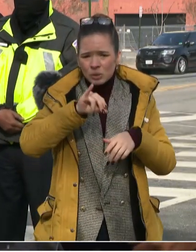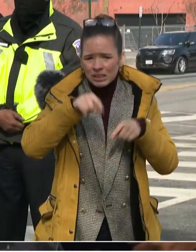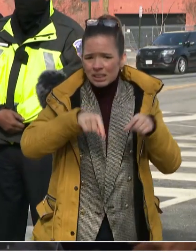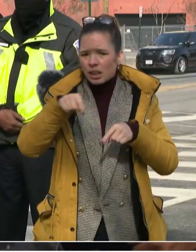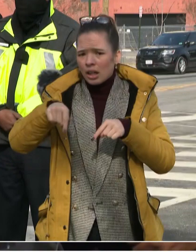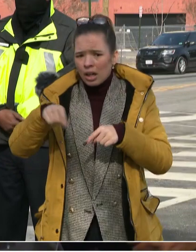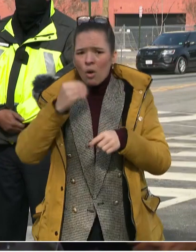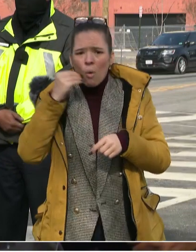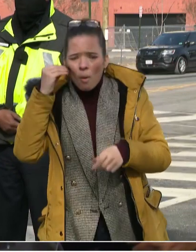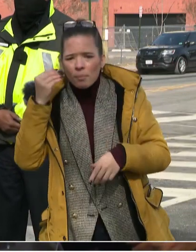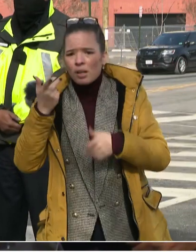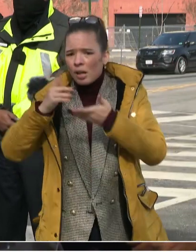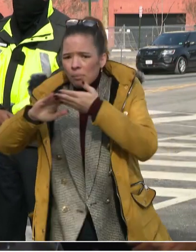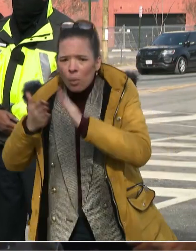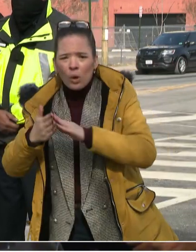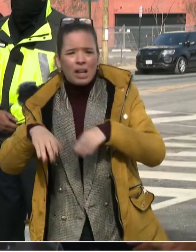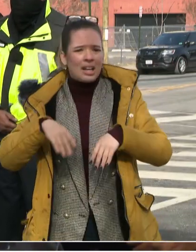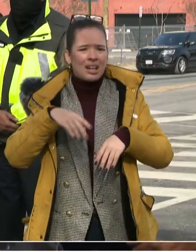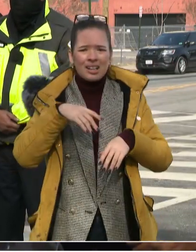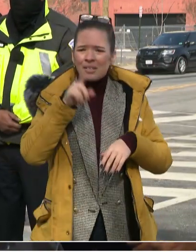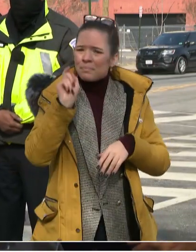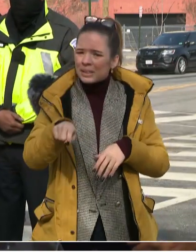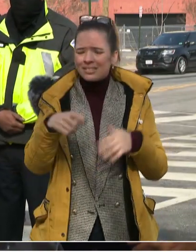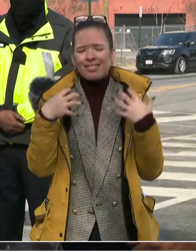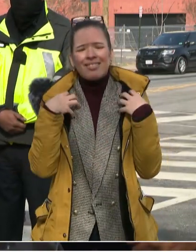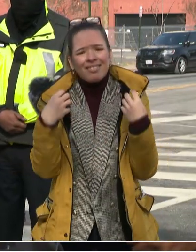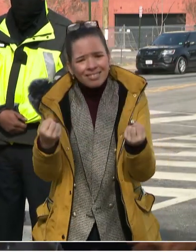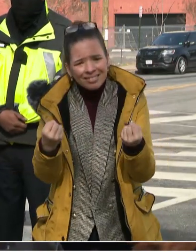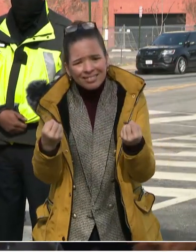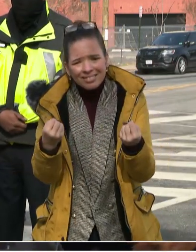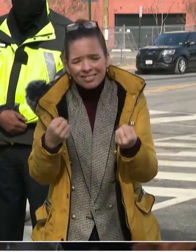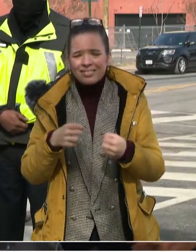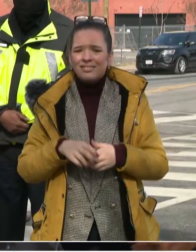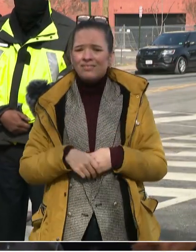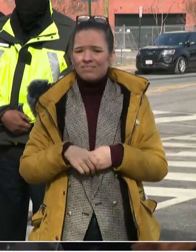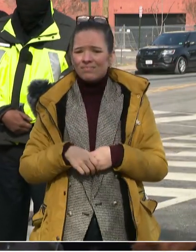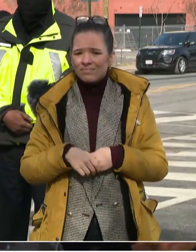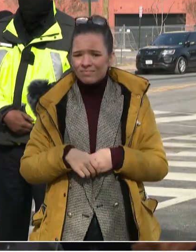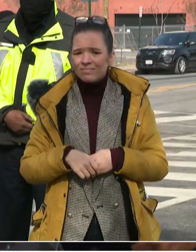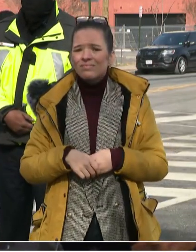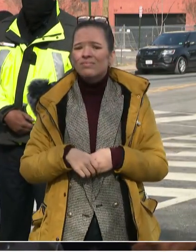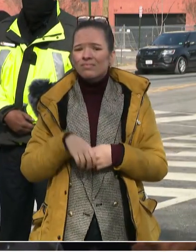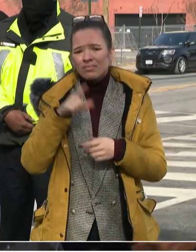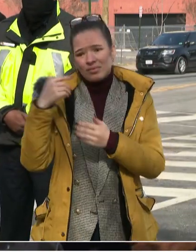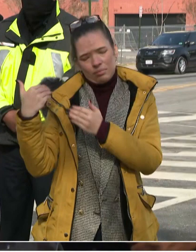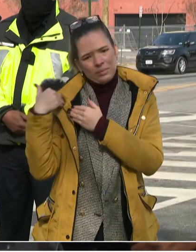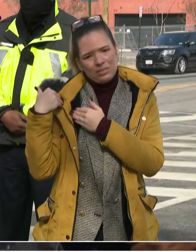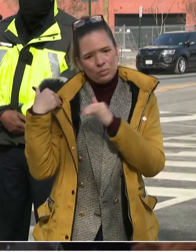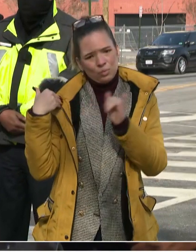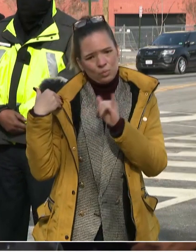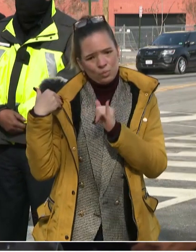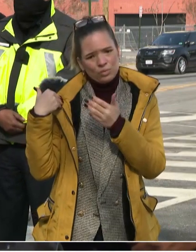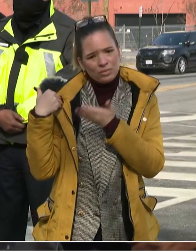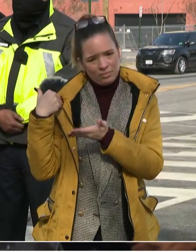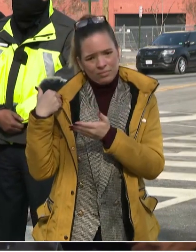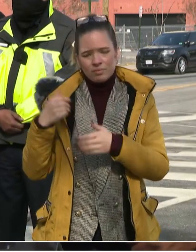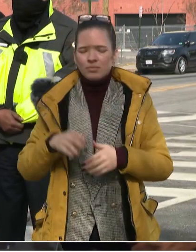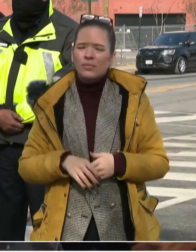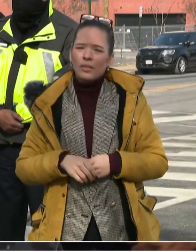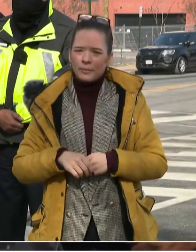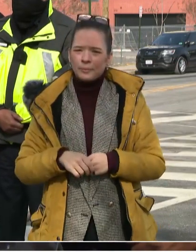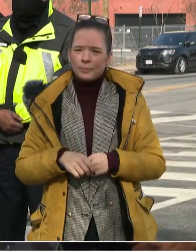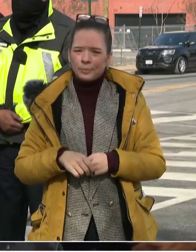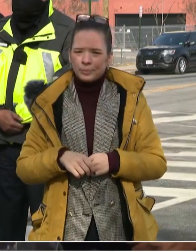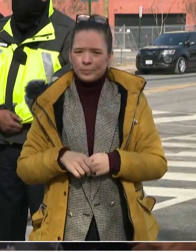community. They must be healed and they must be held accountable. And as we repair their